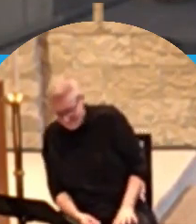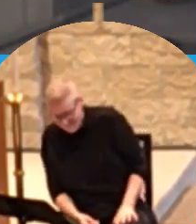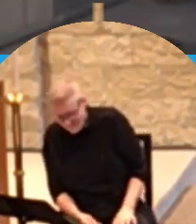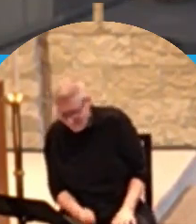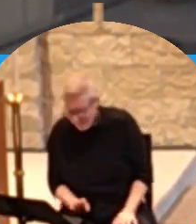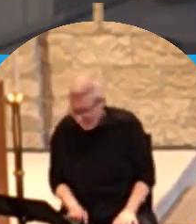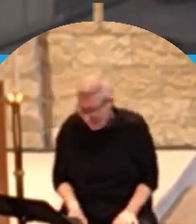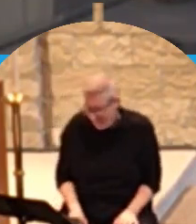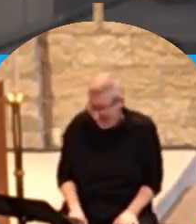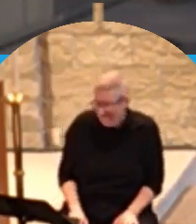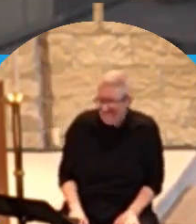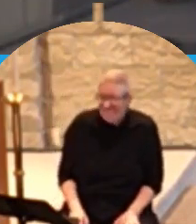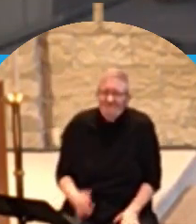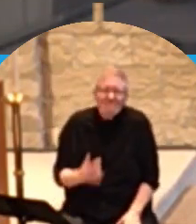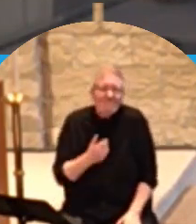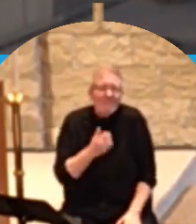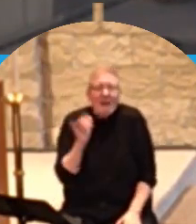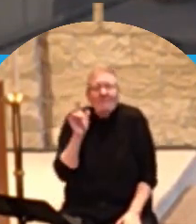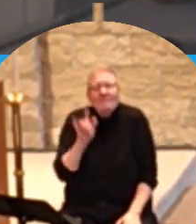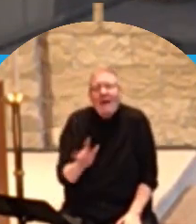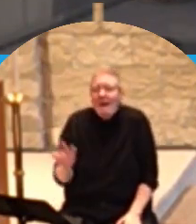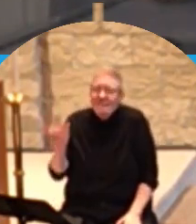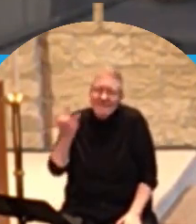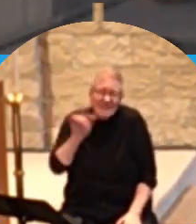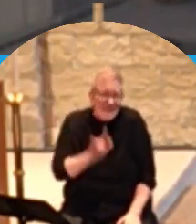need. Love, love, love.